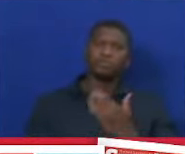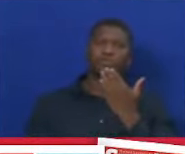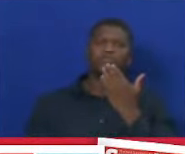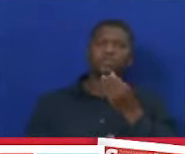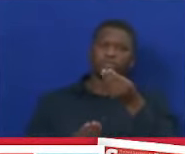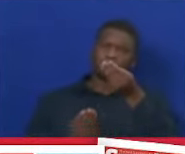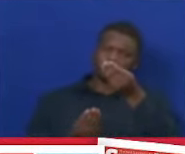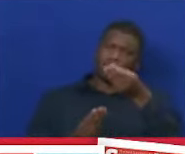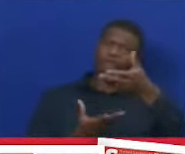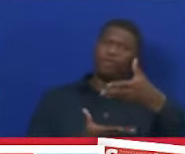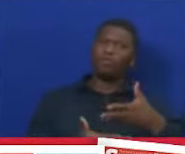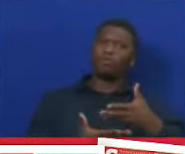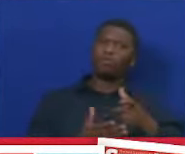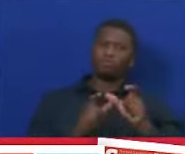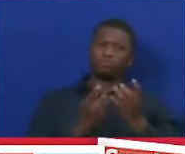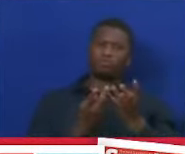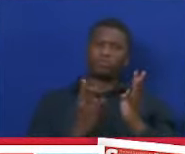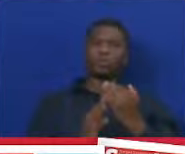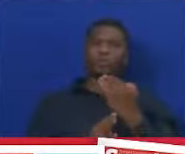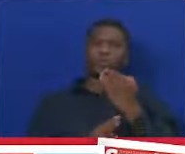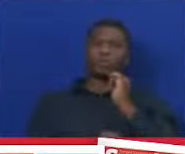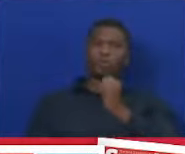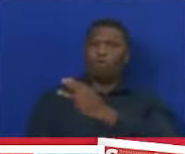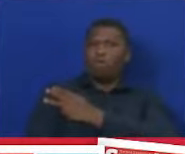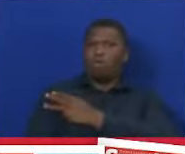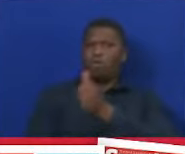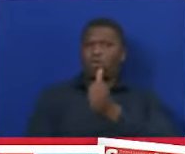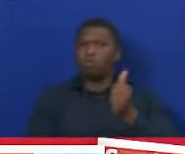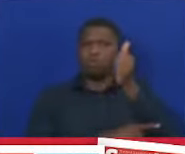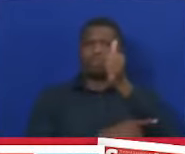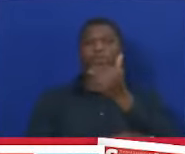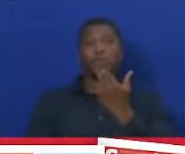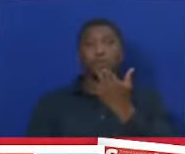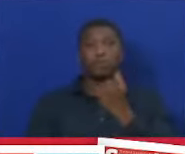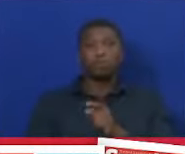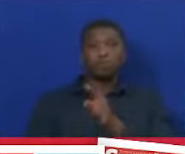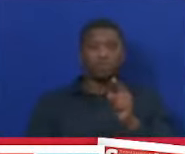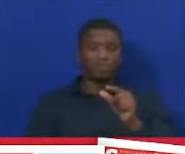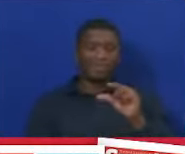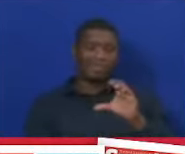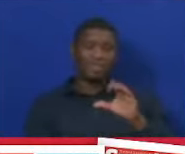your ultimate superior, in the discharge of your duties at GCI Ops.